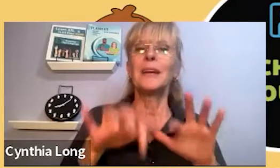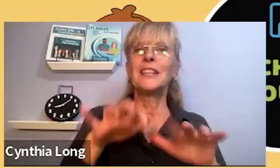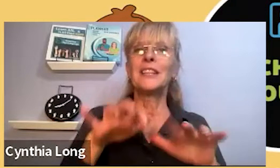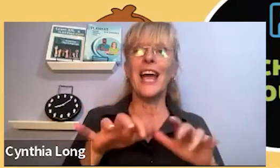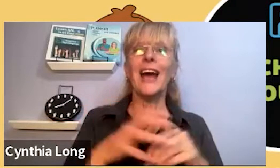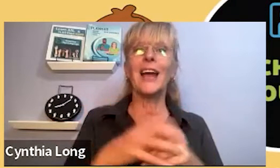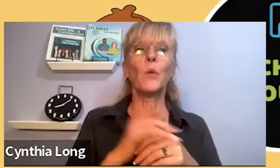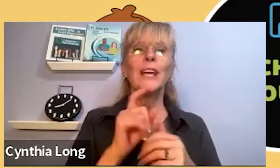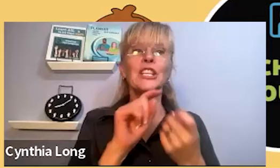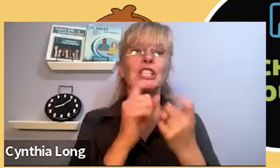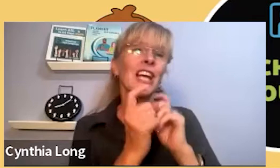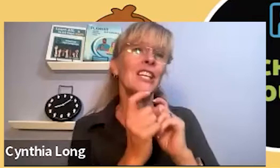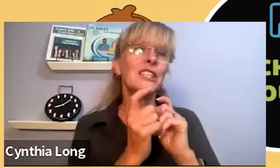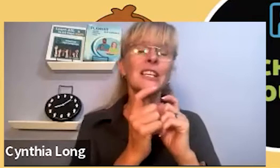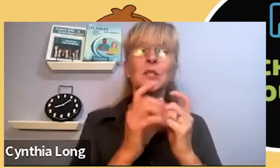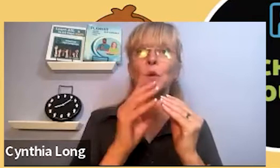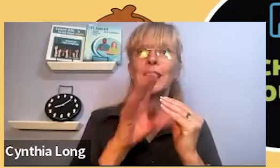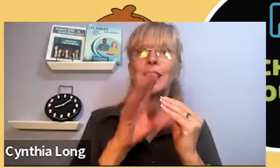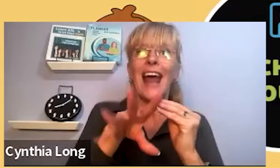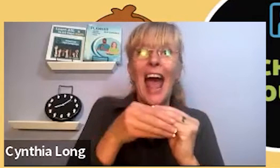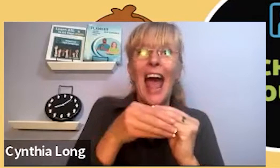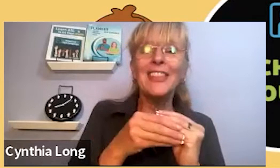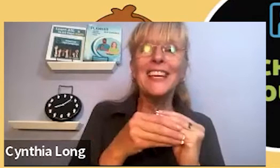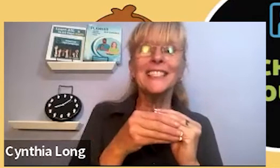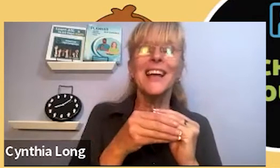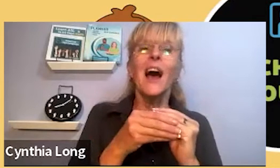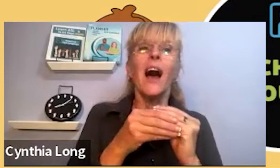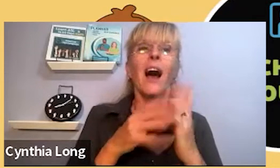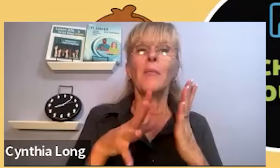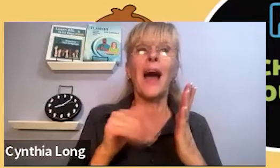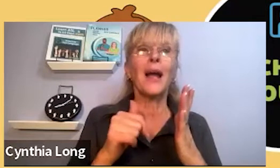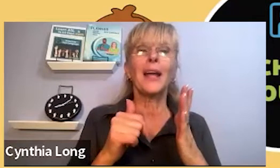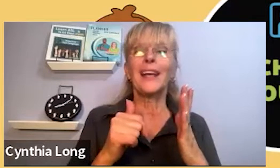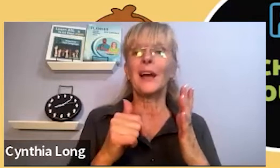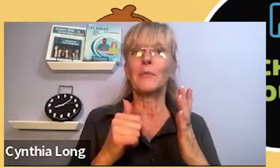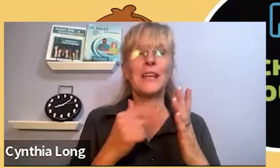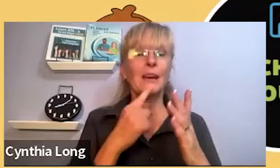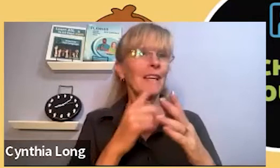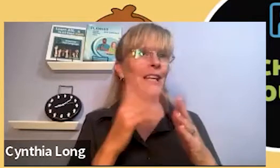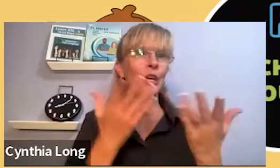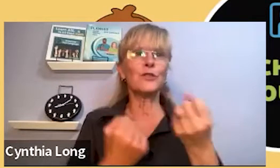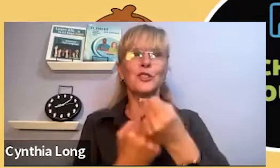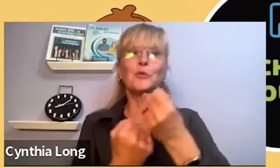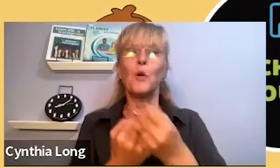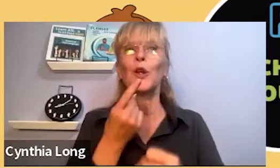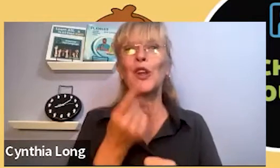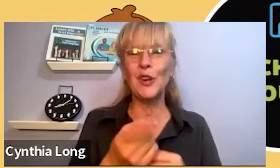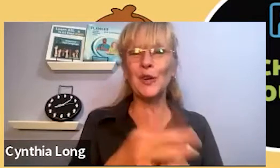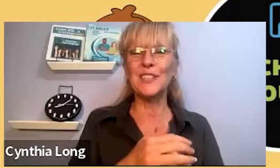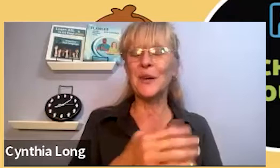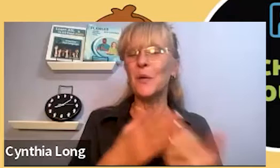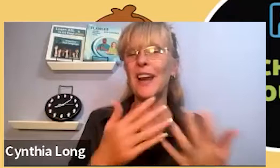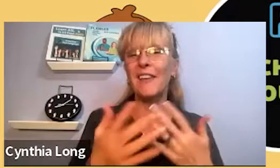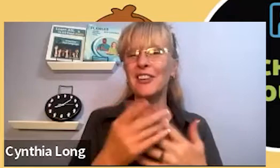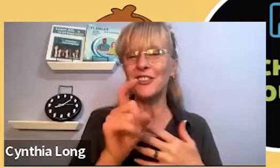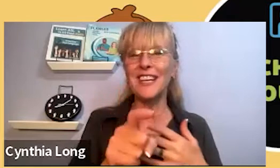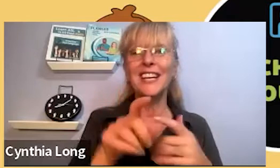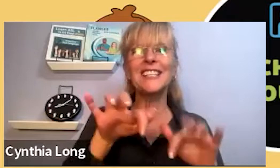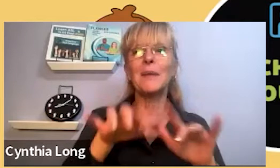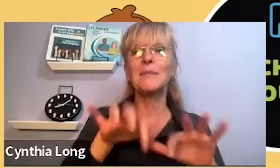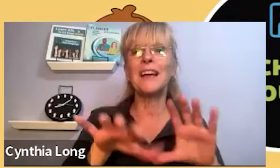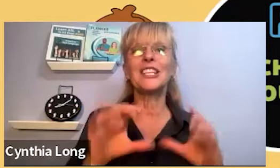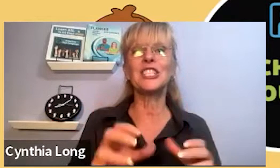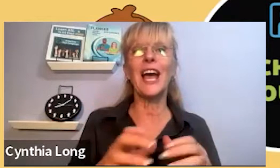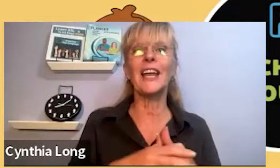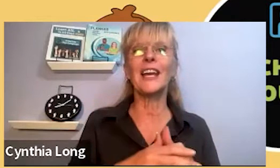role. We can change things, we could add things. I am definitely here to support you. So whatever